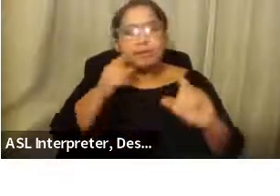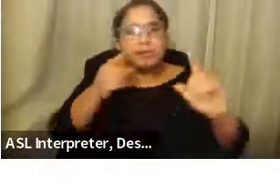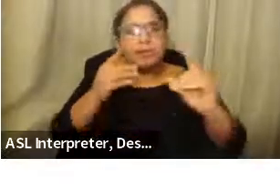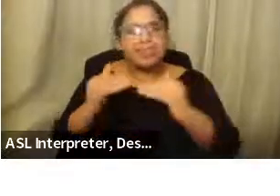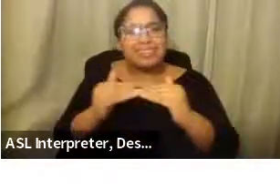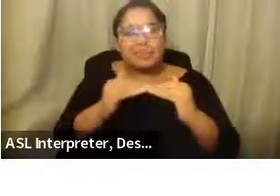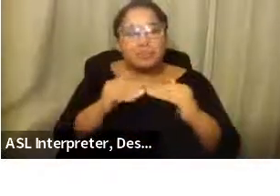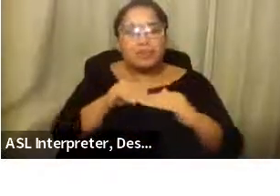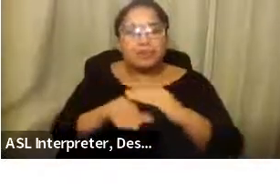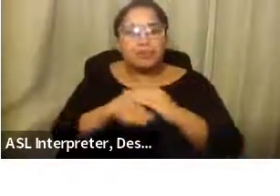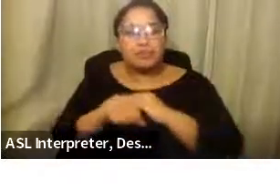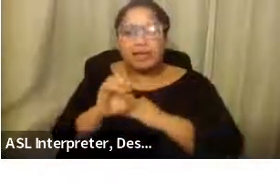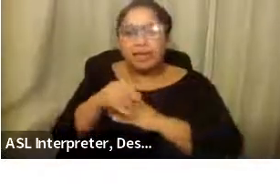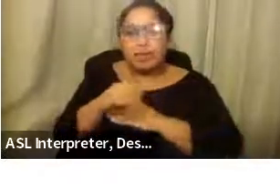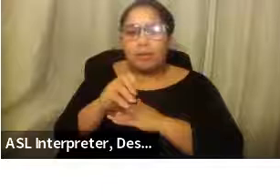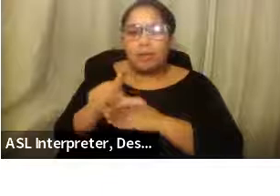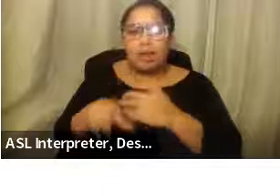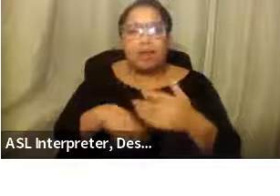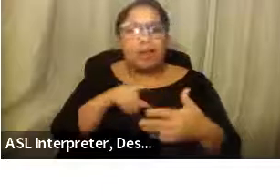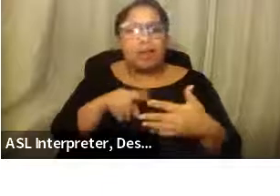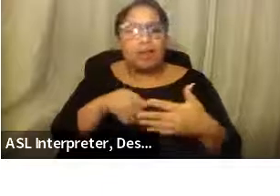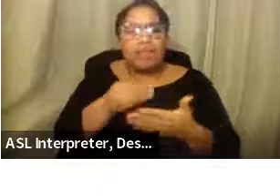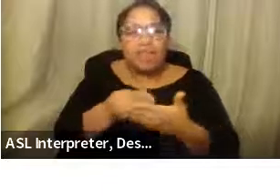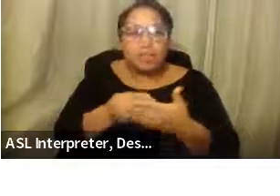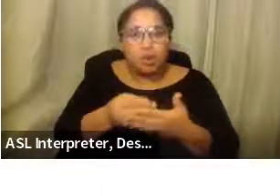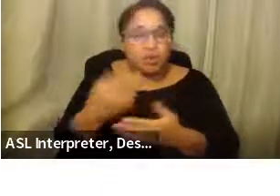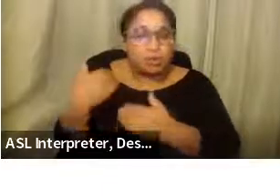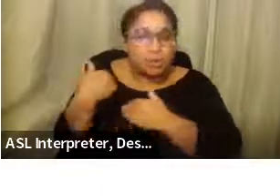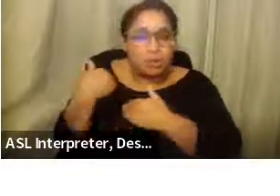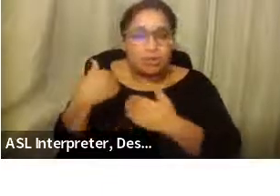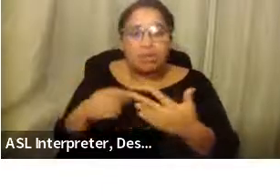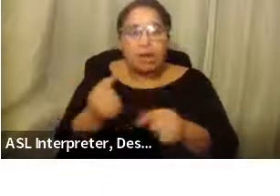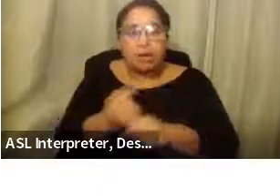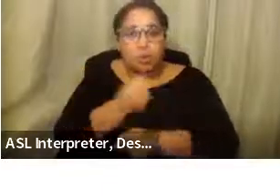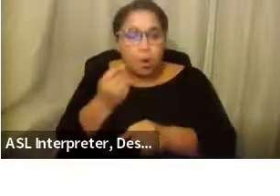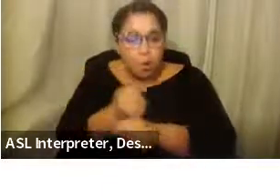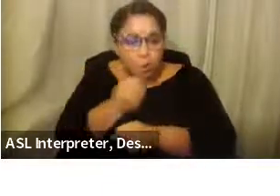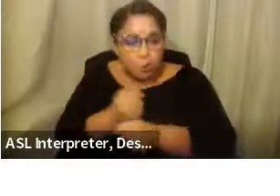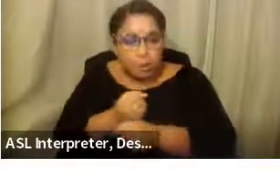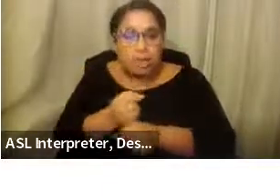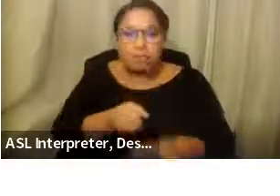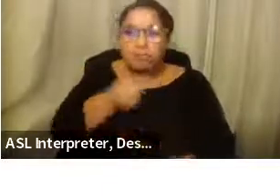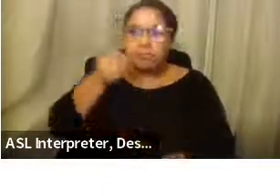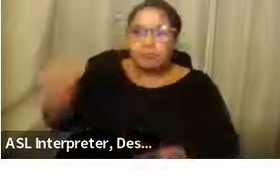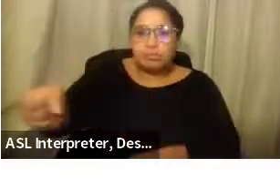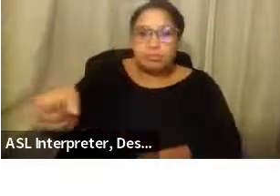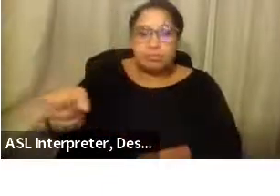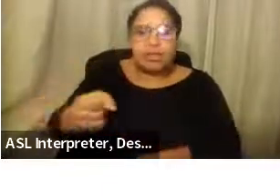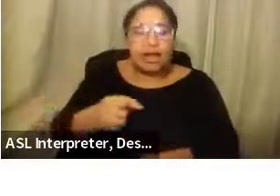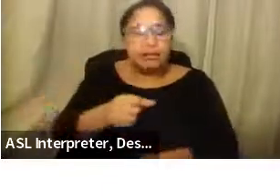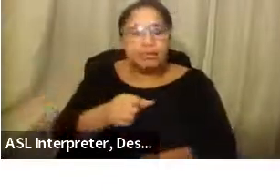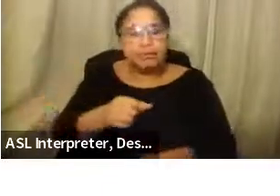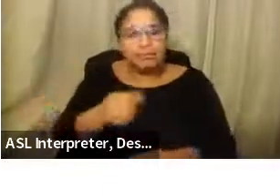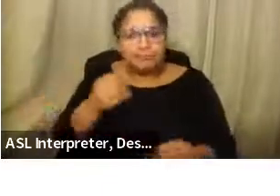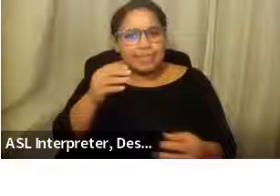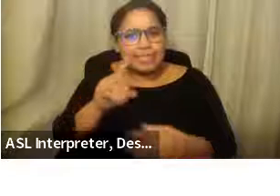equitable access, fiscal responsibility, appropriate destination for all patients, that's that definitive care,